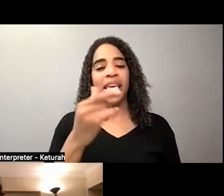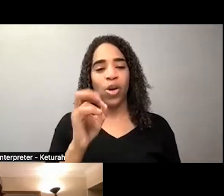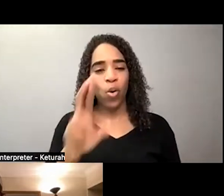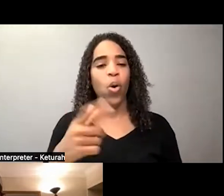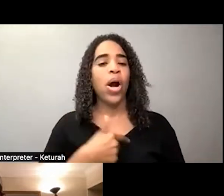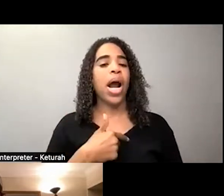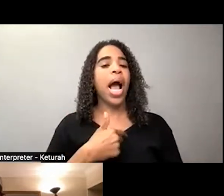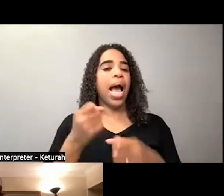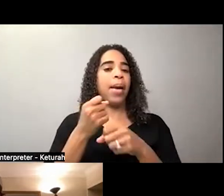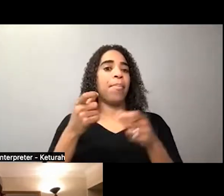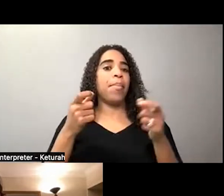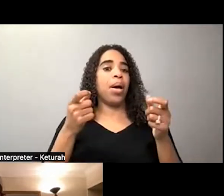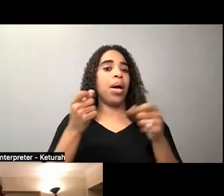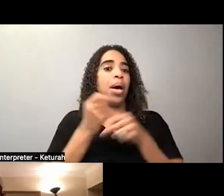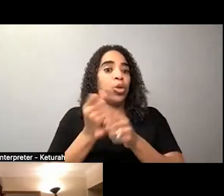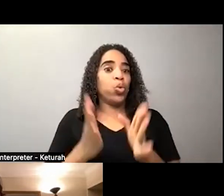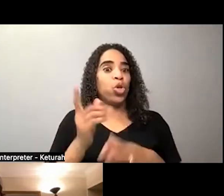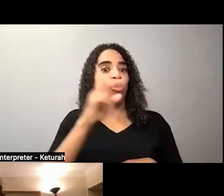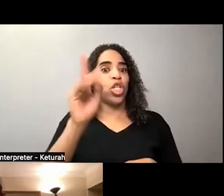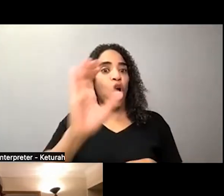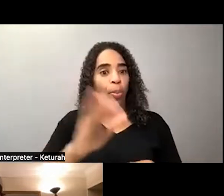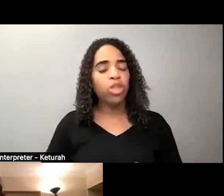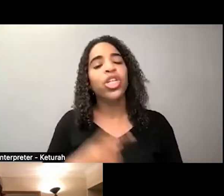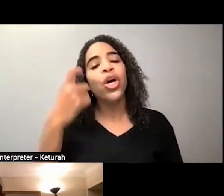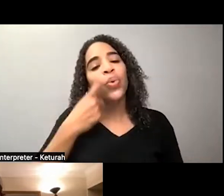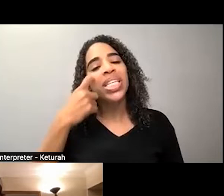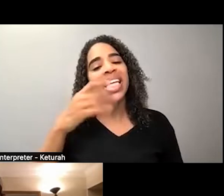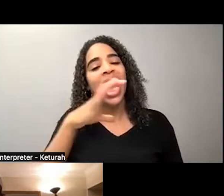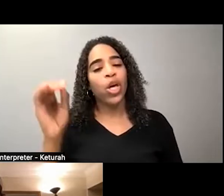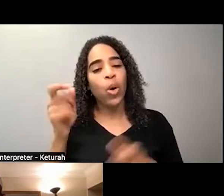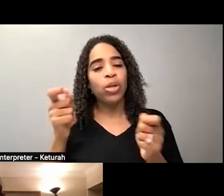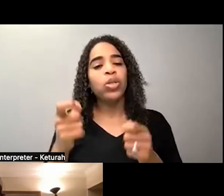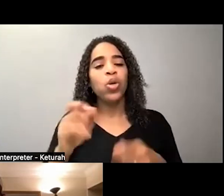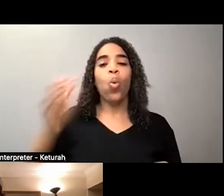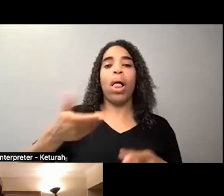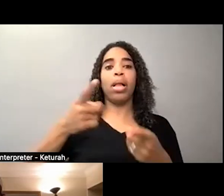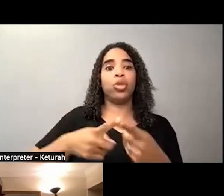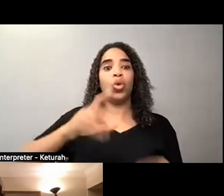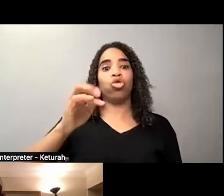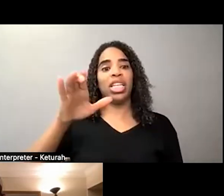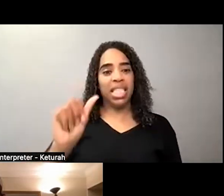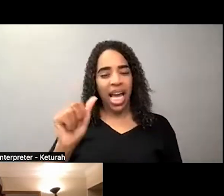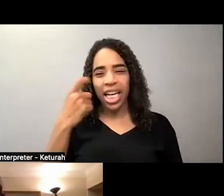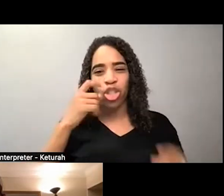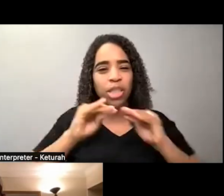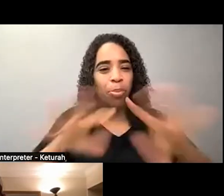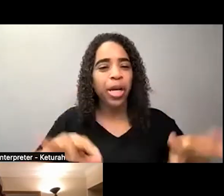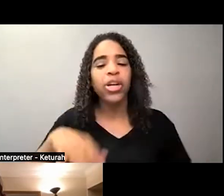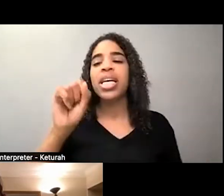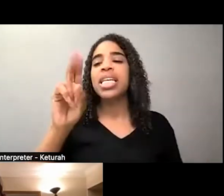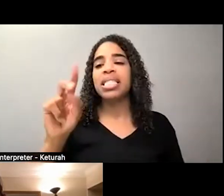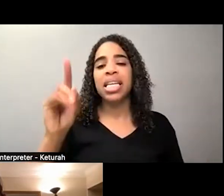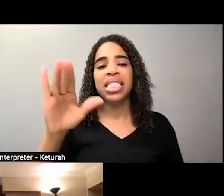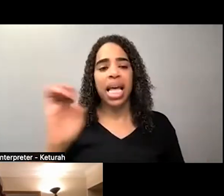documentary film producer. Most recently, I co-produced Welcome to Chechnya that premiered at